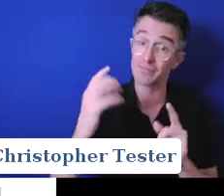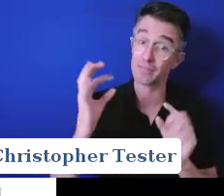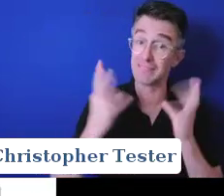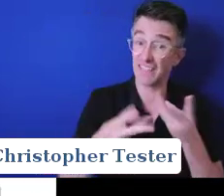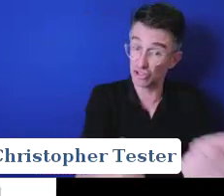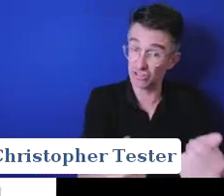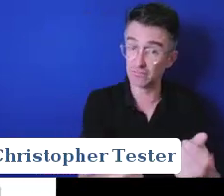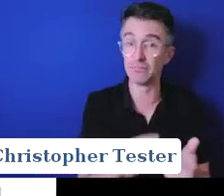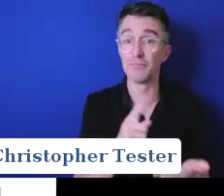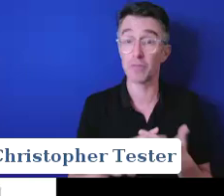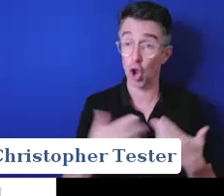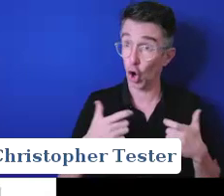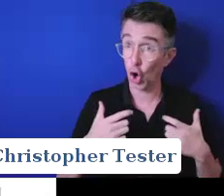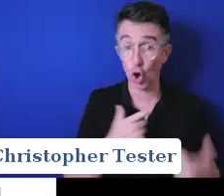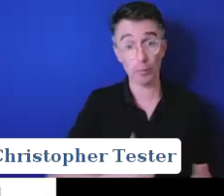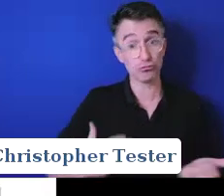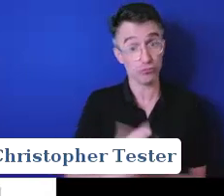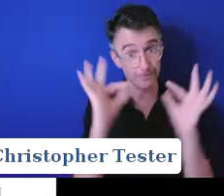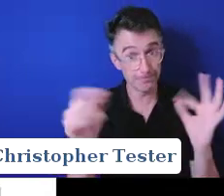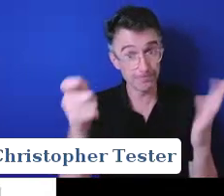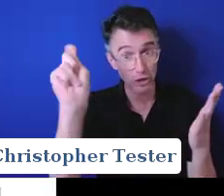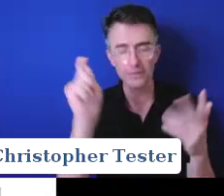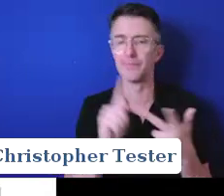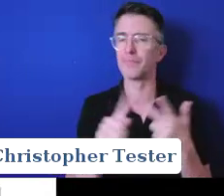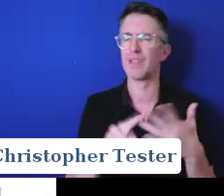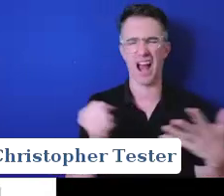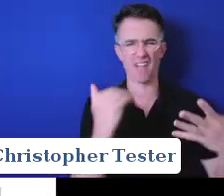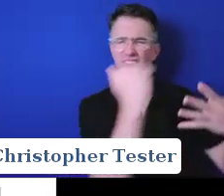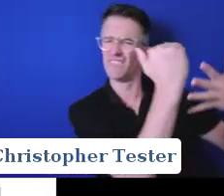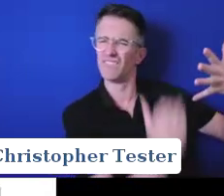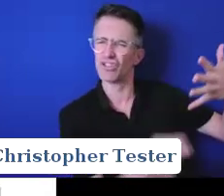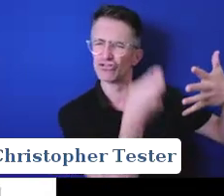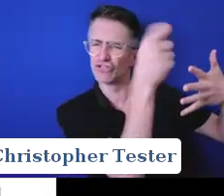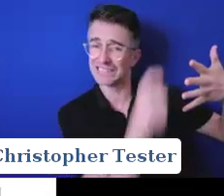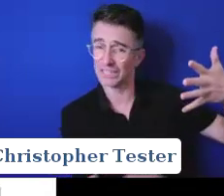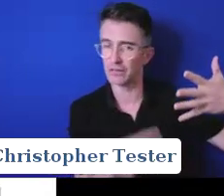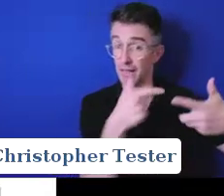a evaluation criteria. And in terms of time scope,